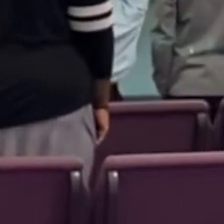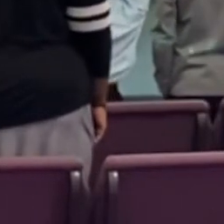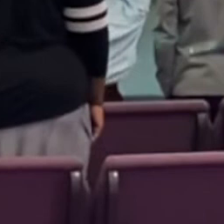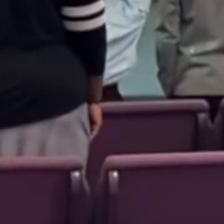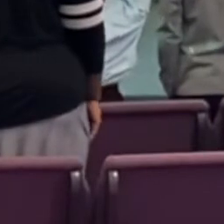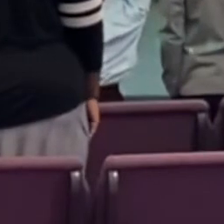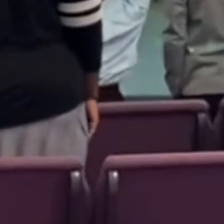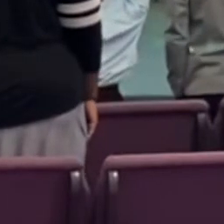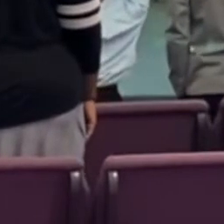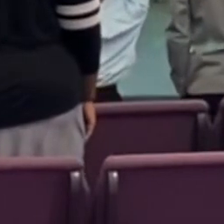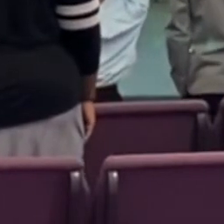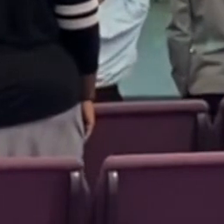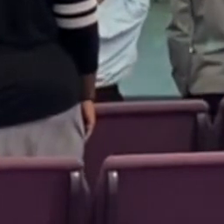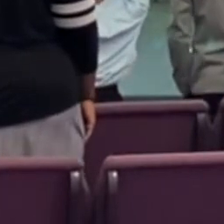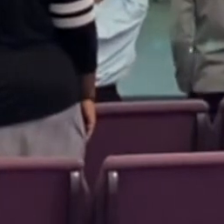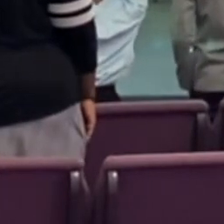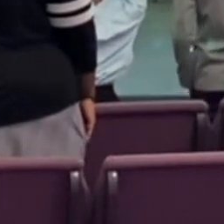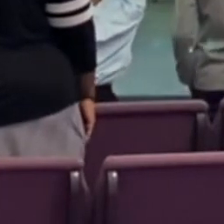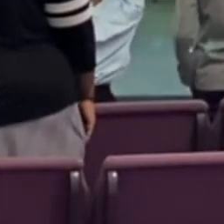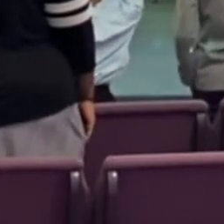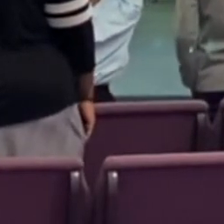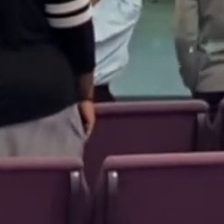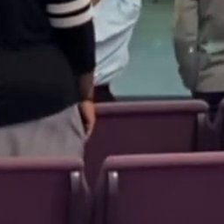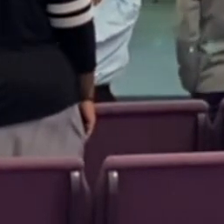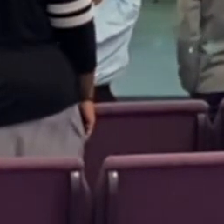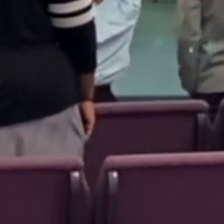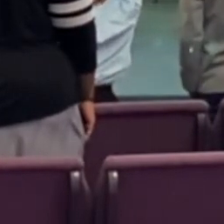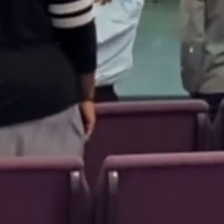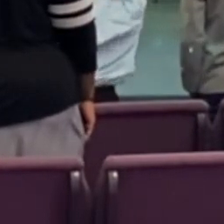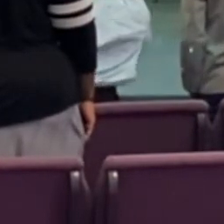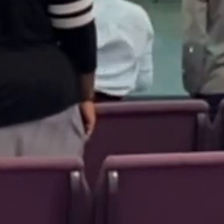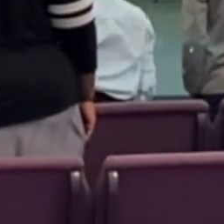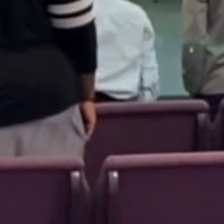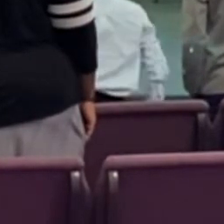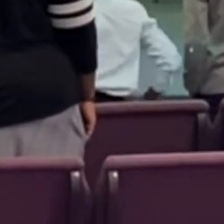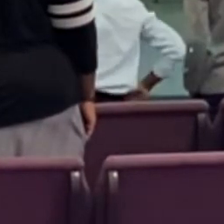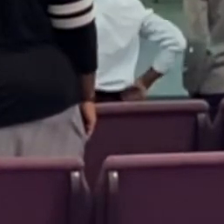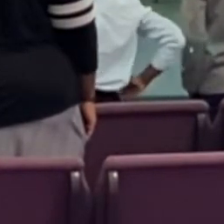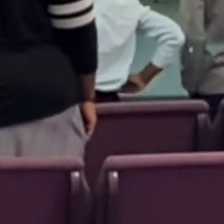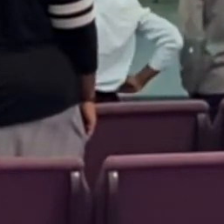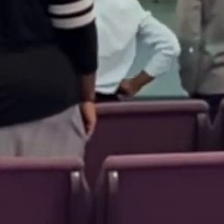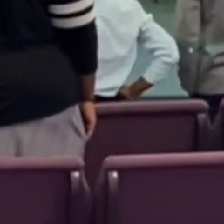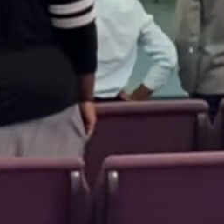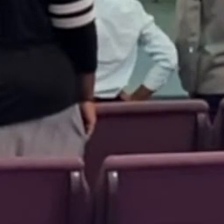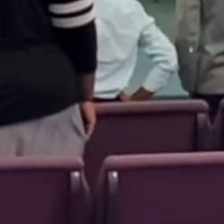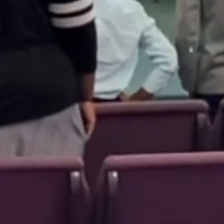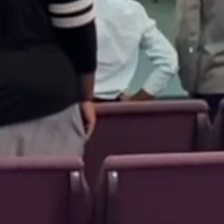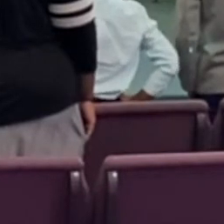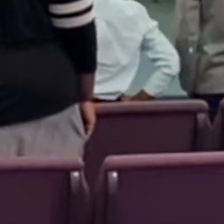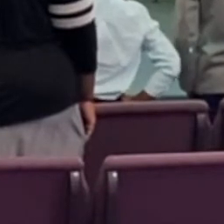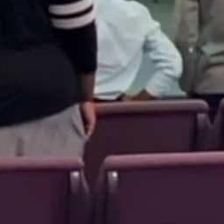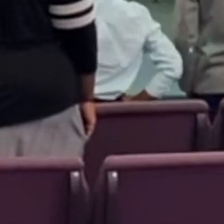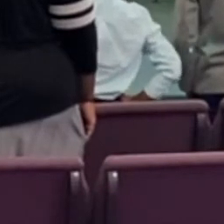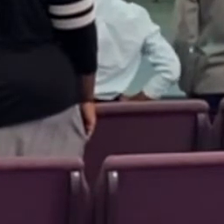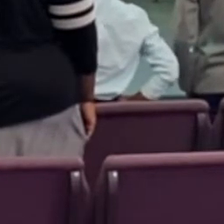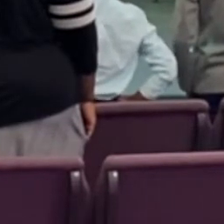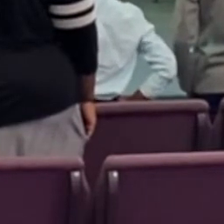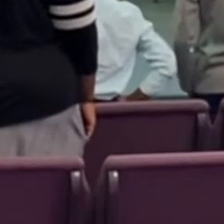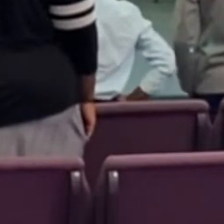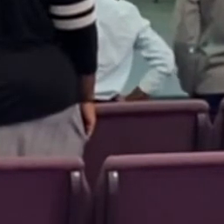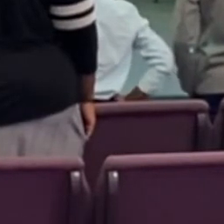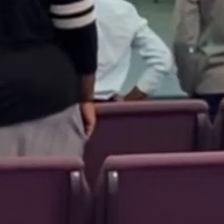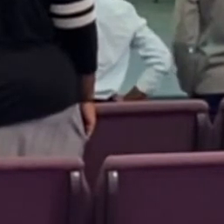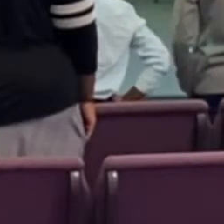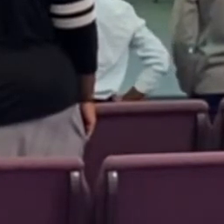blood, before that great and notable day of the Lord come. And it shall come to